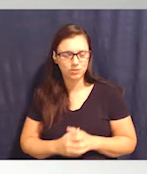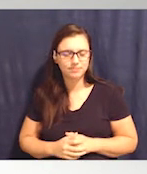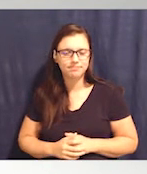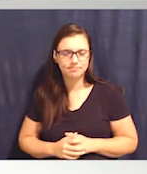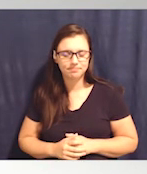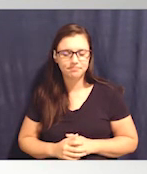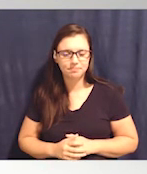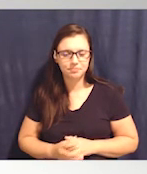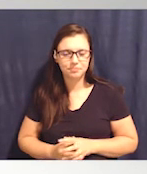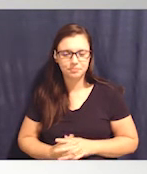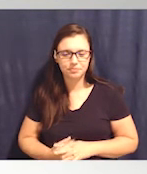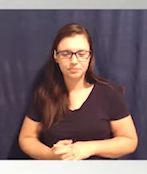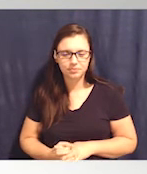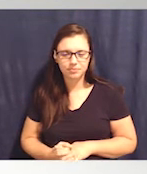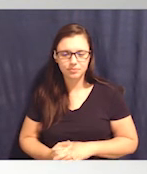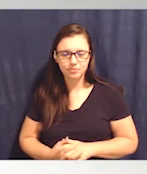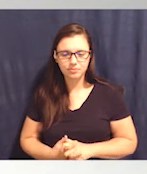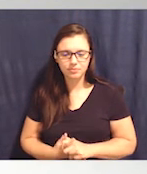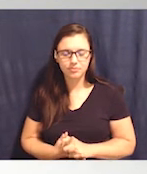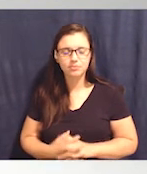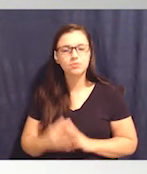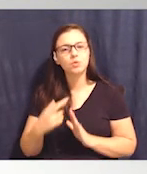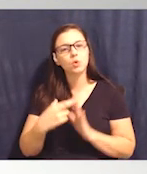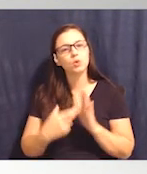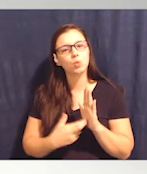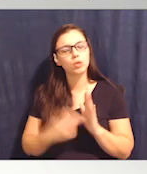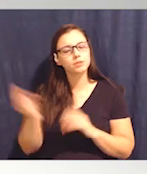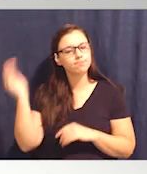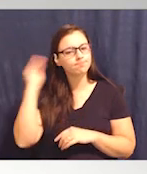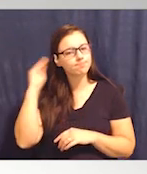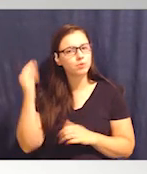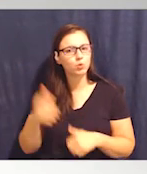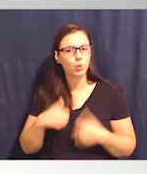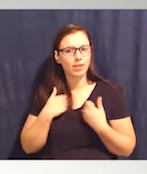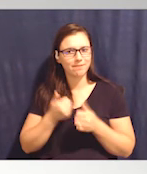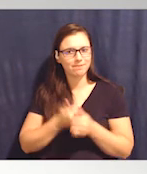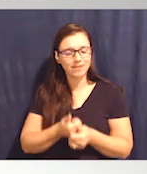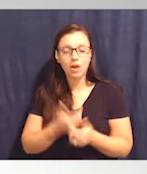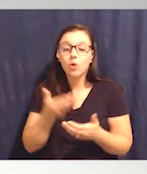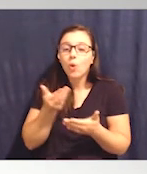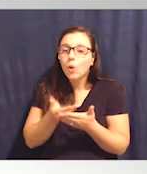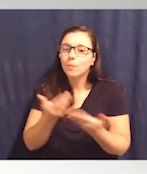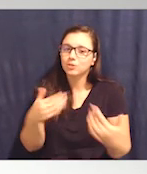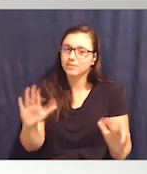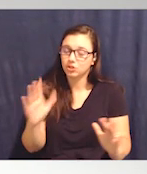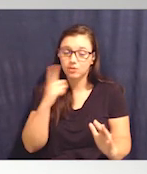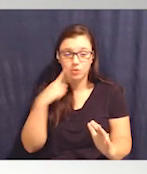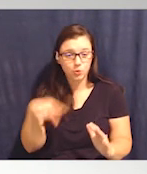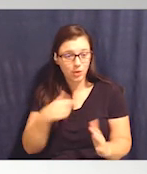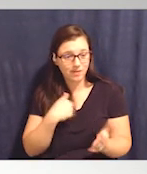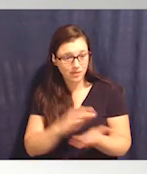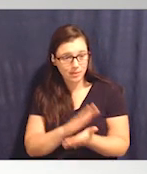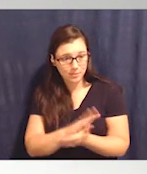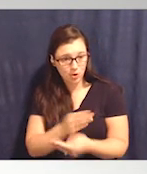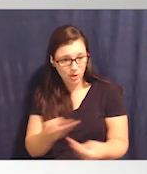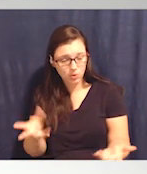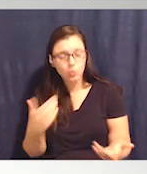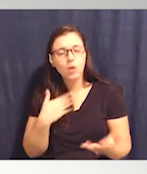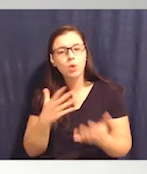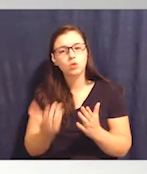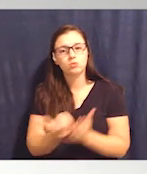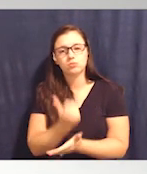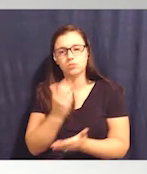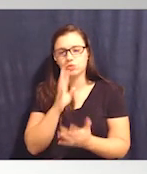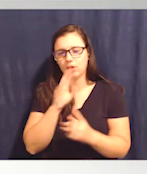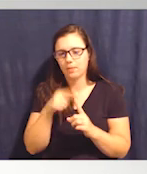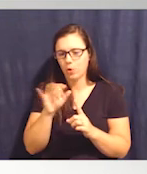So rules to live by. We're almost done here. I do have just FYI, for those who got handouts, I do have a couple. I want to talk about those for just a quick second, just to tell you what